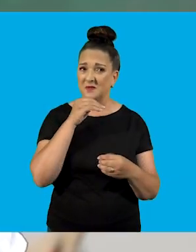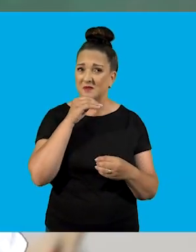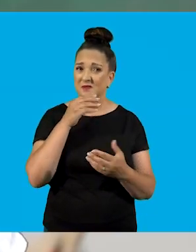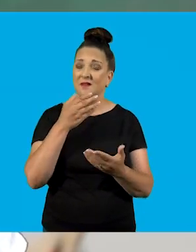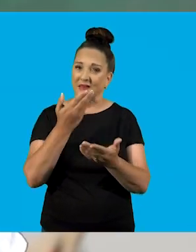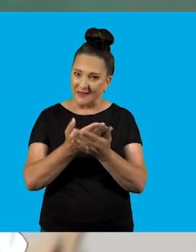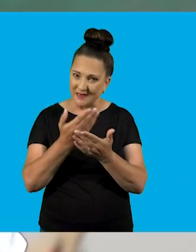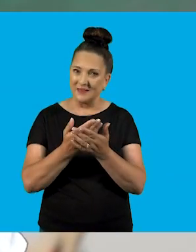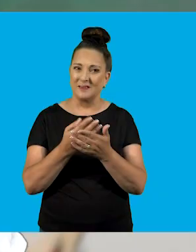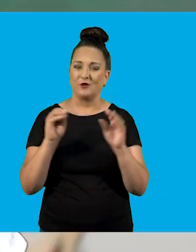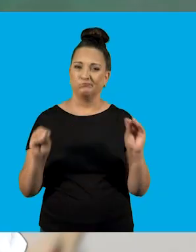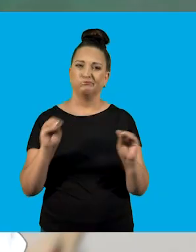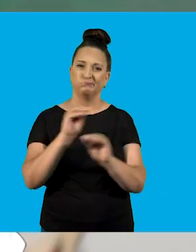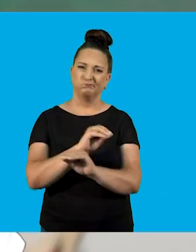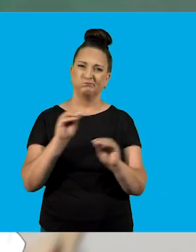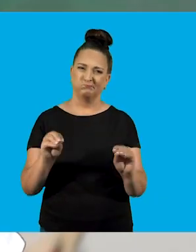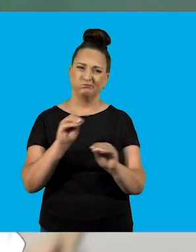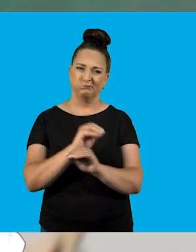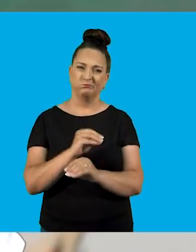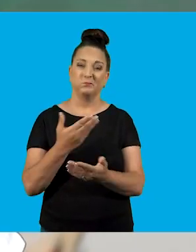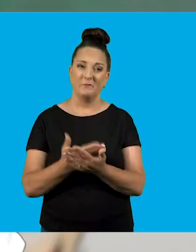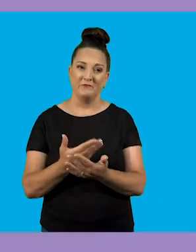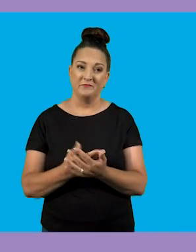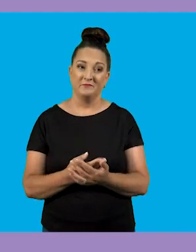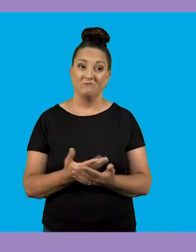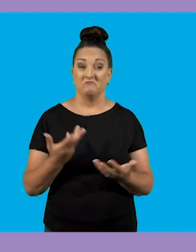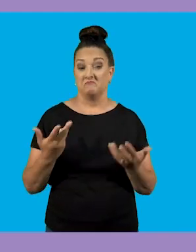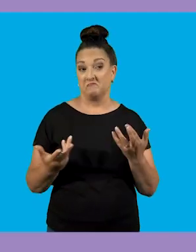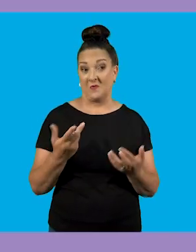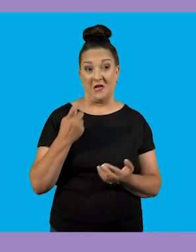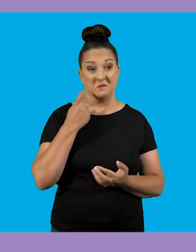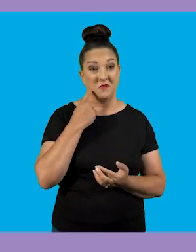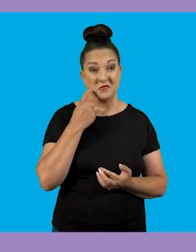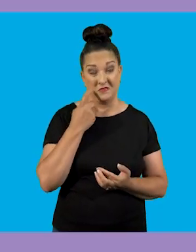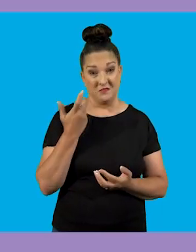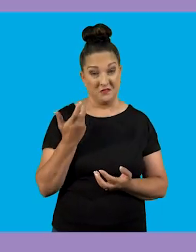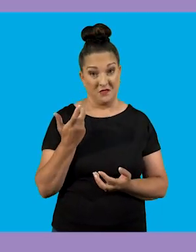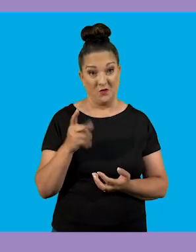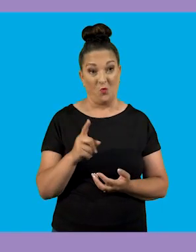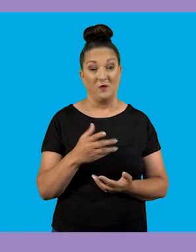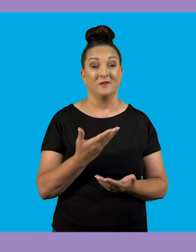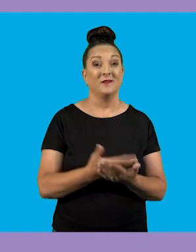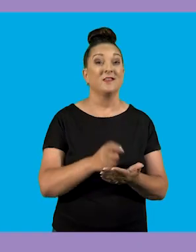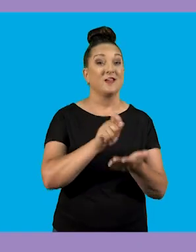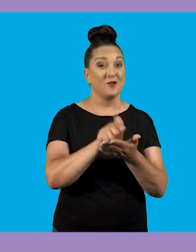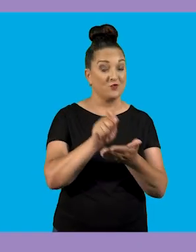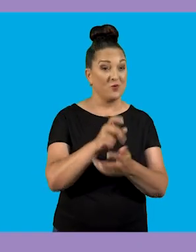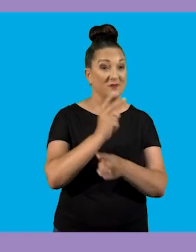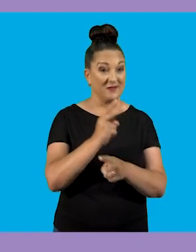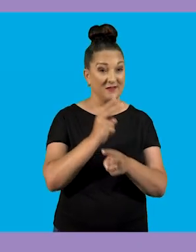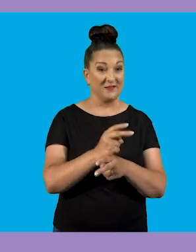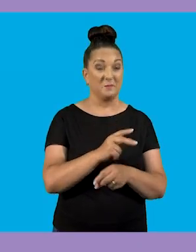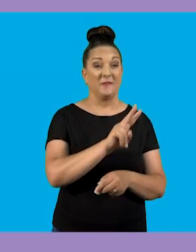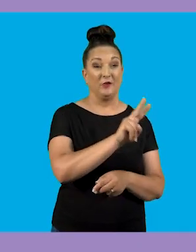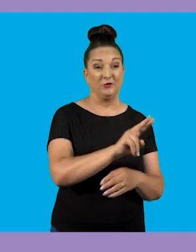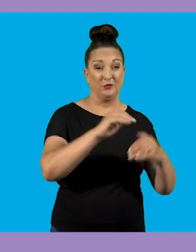commutative. So it means that we can swap those two around. If it is easier for you, you can just rewrite it where